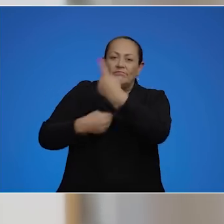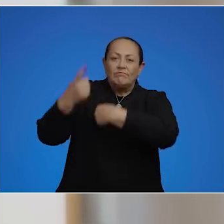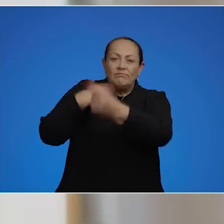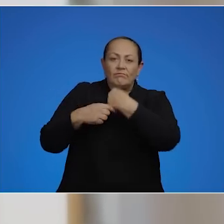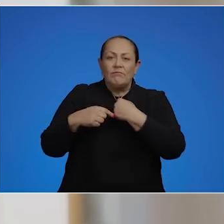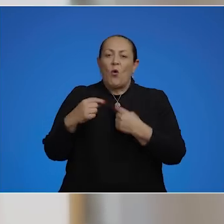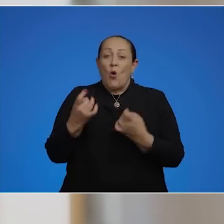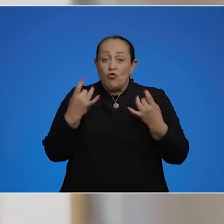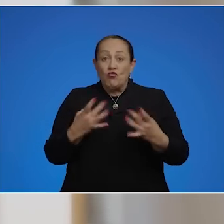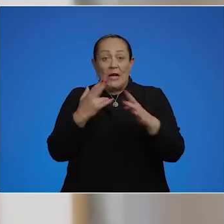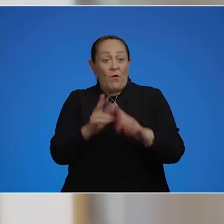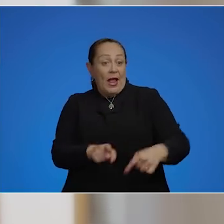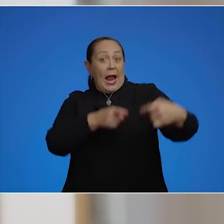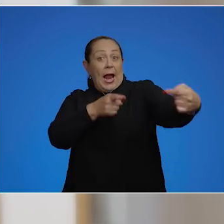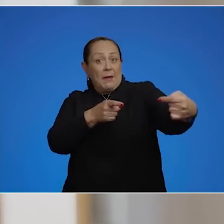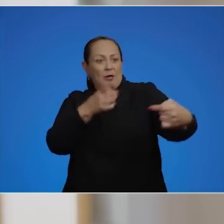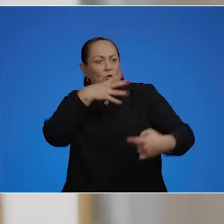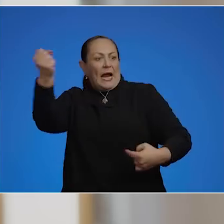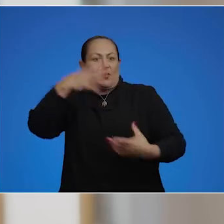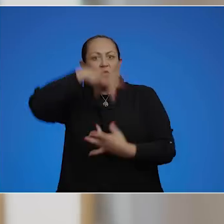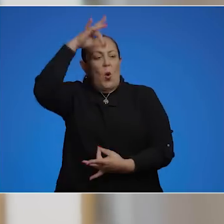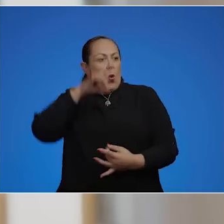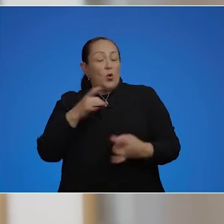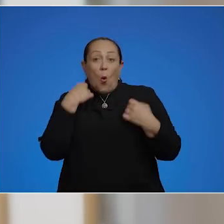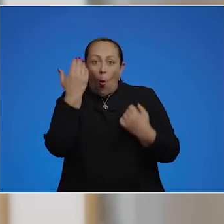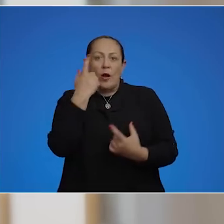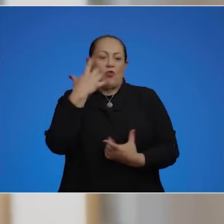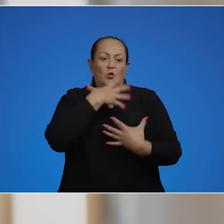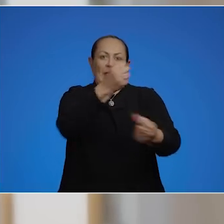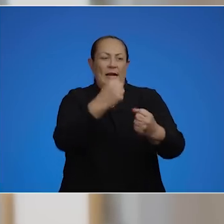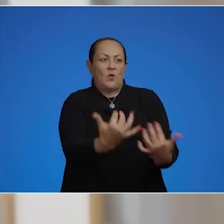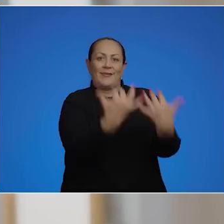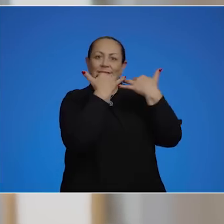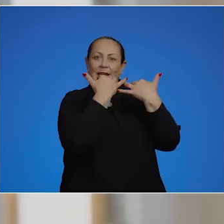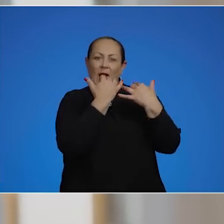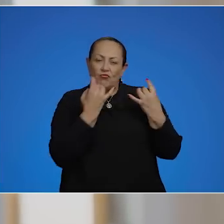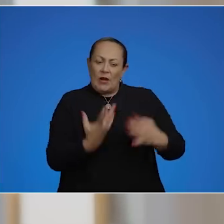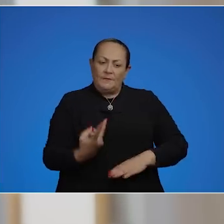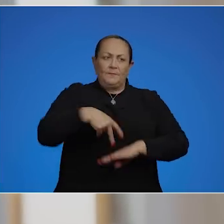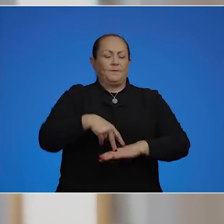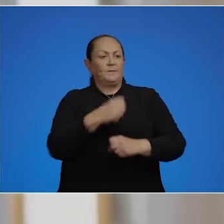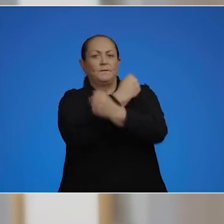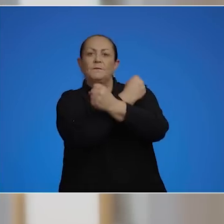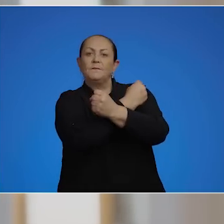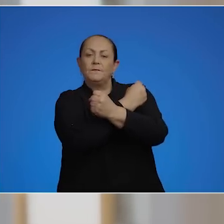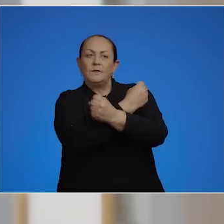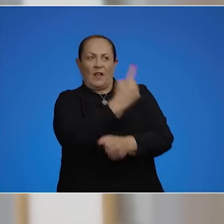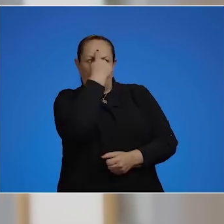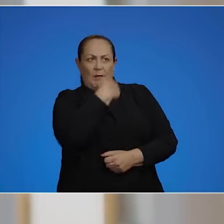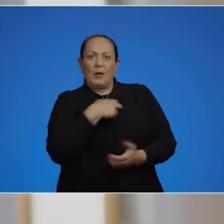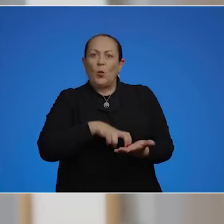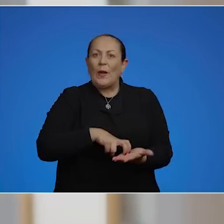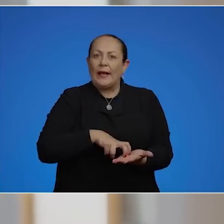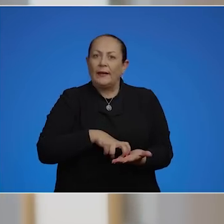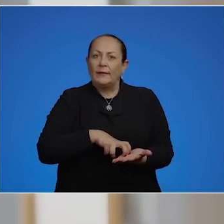to always be ready for the enemy of our souls who is ever-present and ready to attack us when He feels and thinks we are